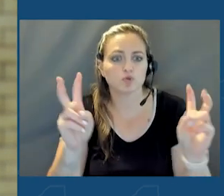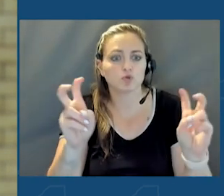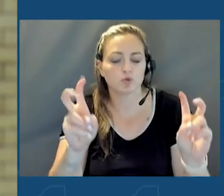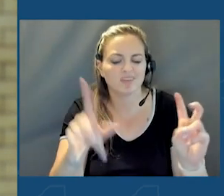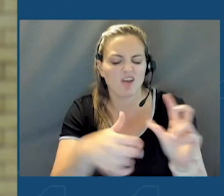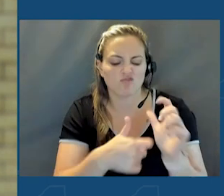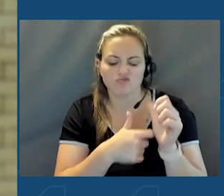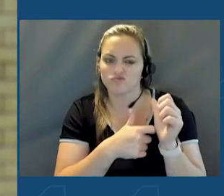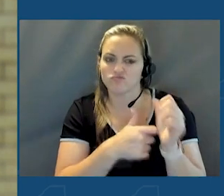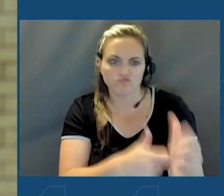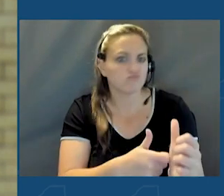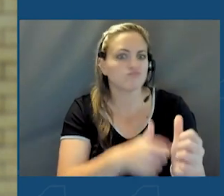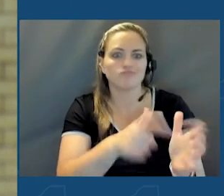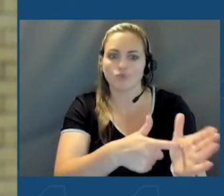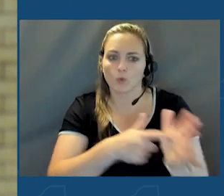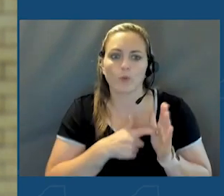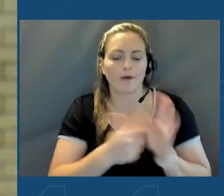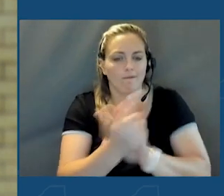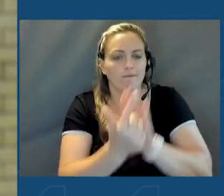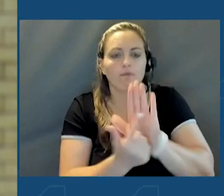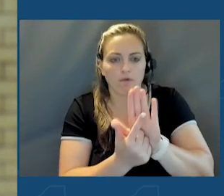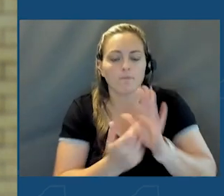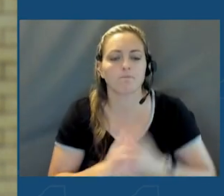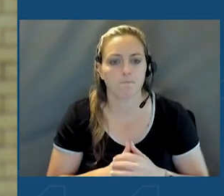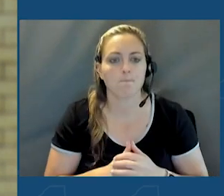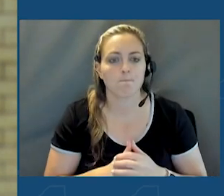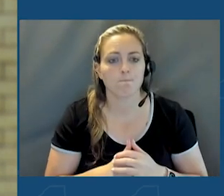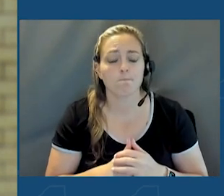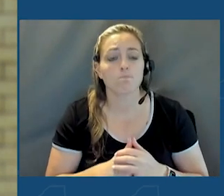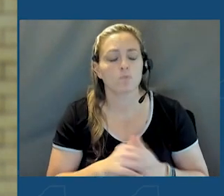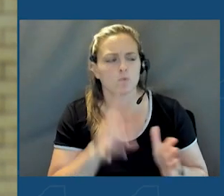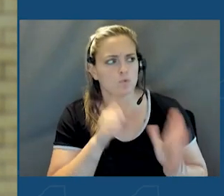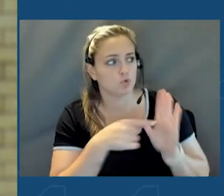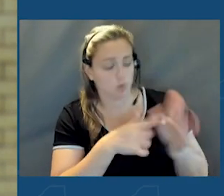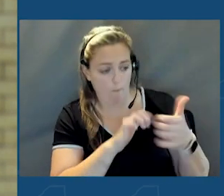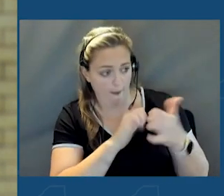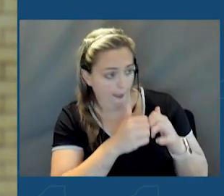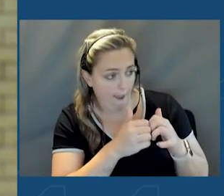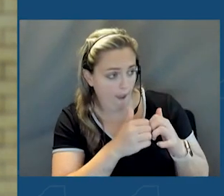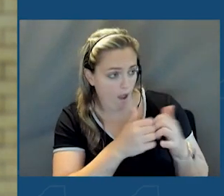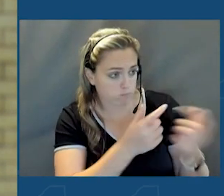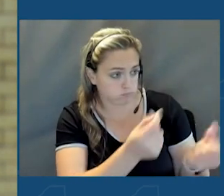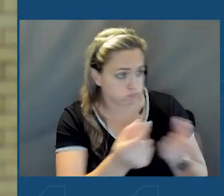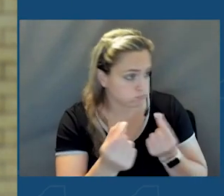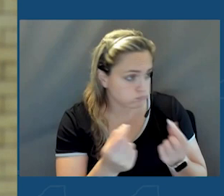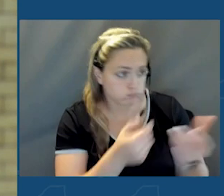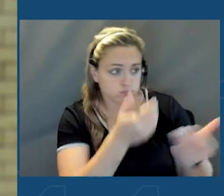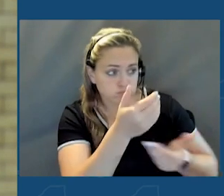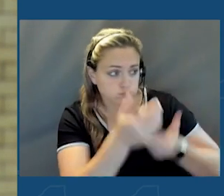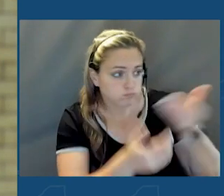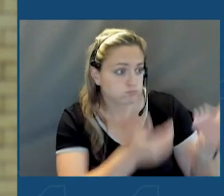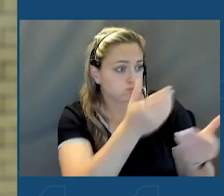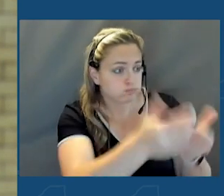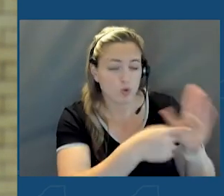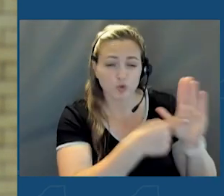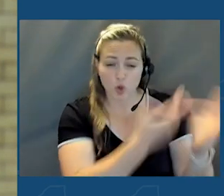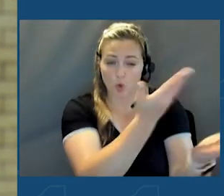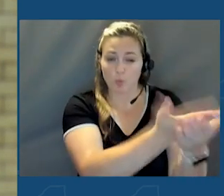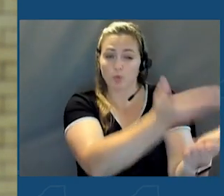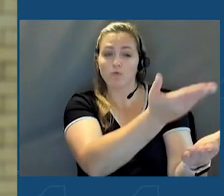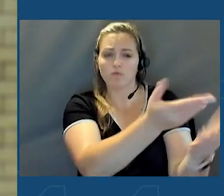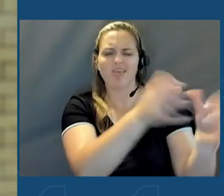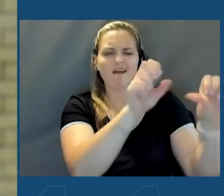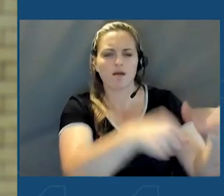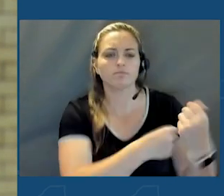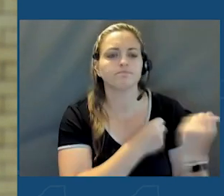by law. And they will have to demonstrate how they will take concrete steps to support more housing. And things